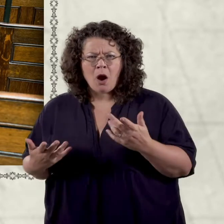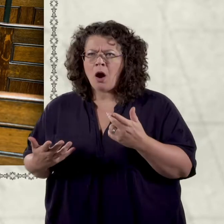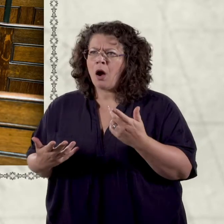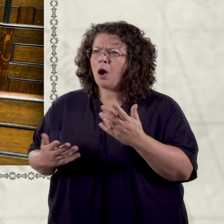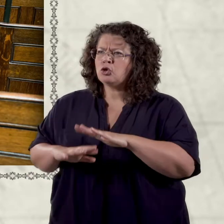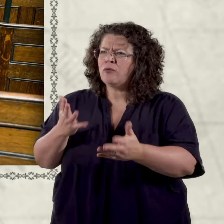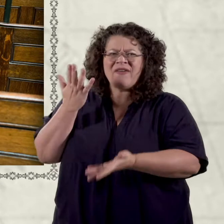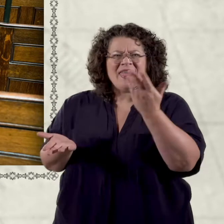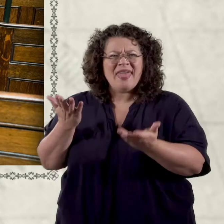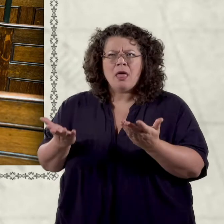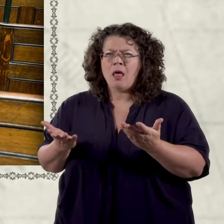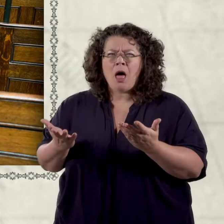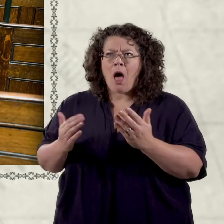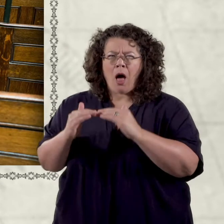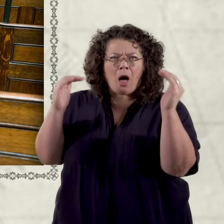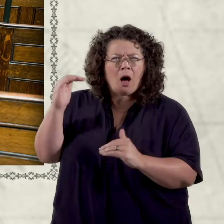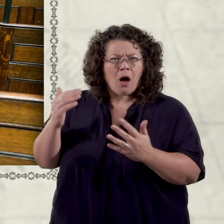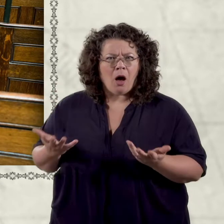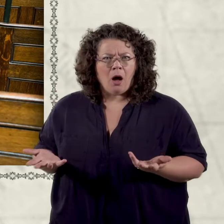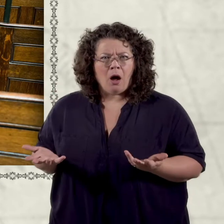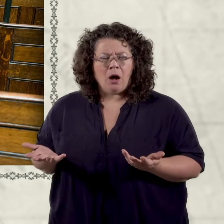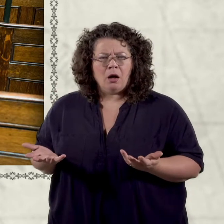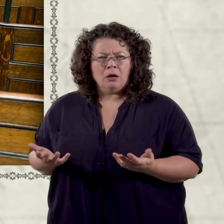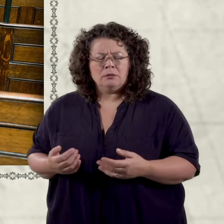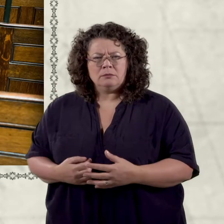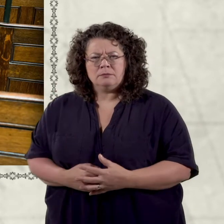that soldier. The whole thing was unfair.